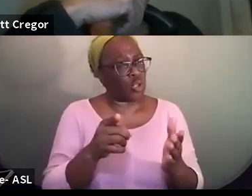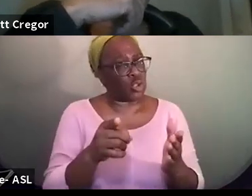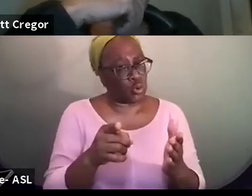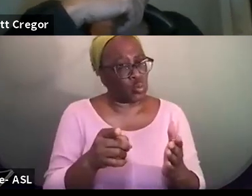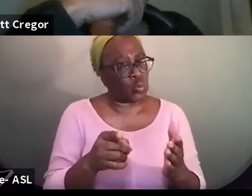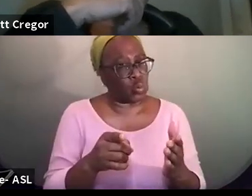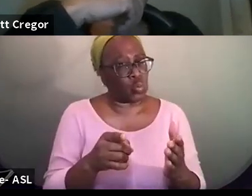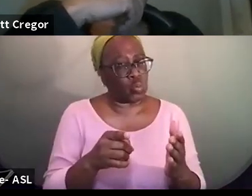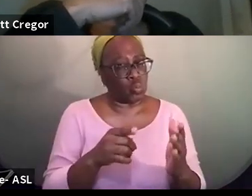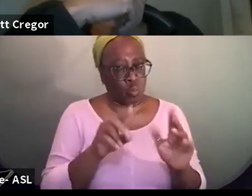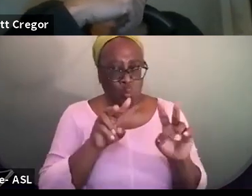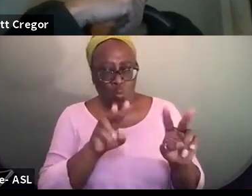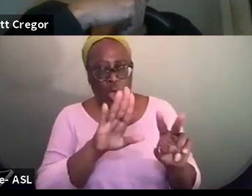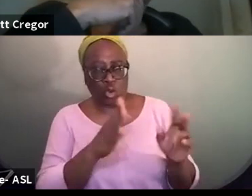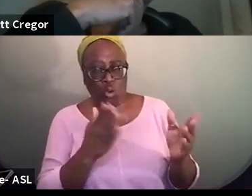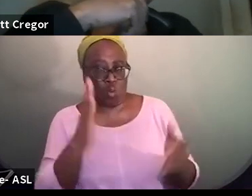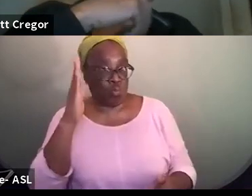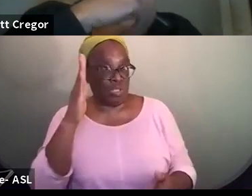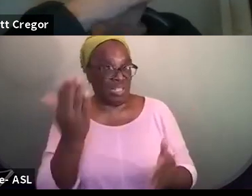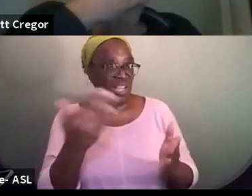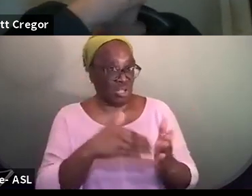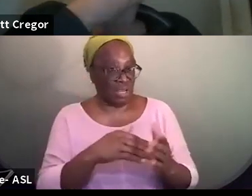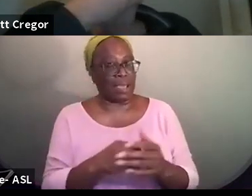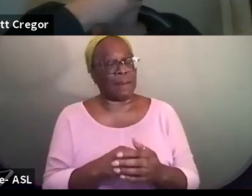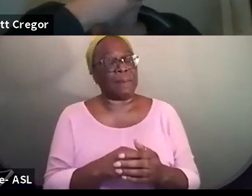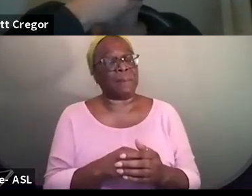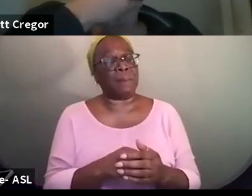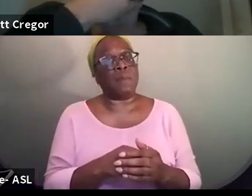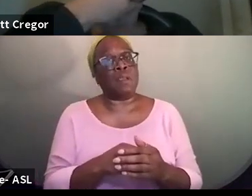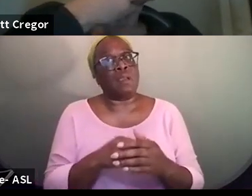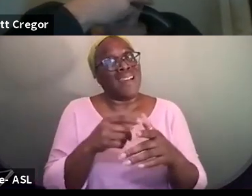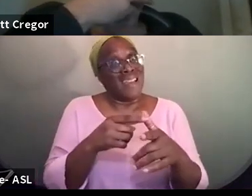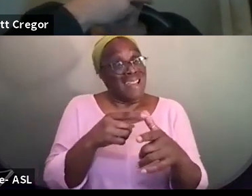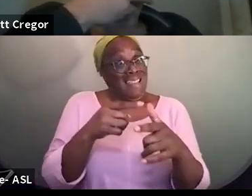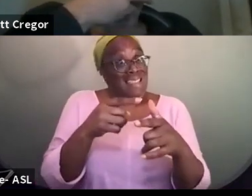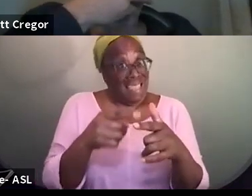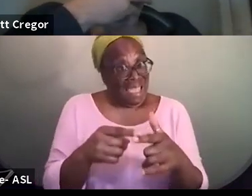presentation. That said, she then transitioned into,